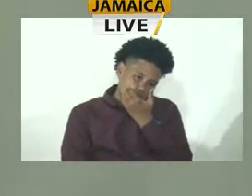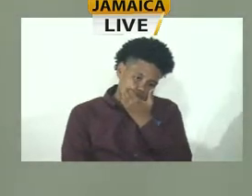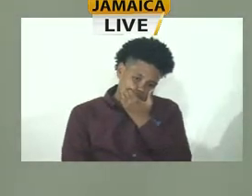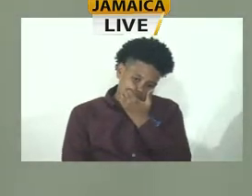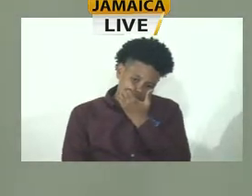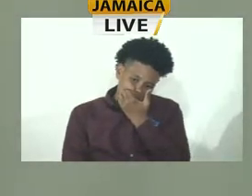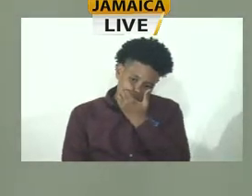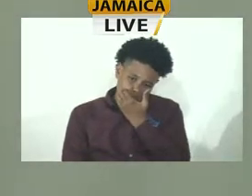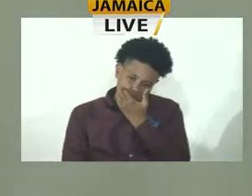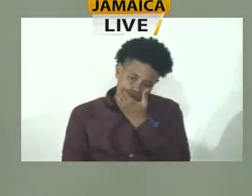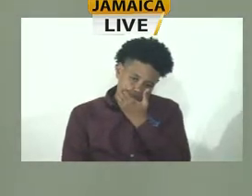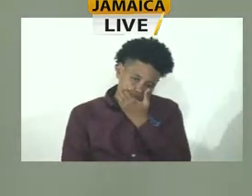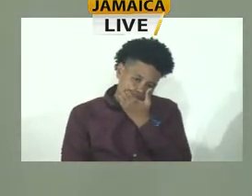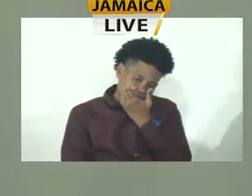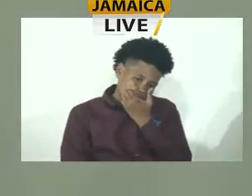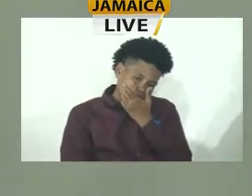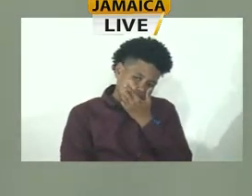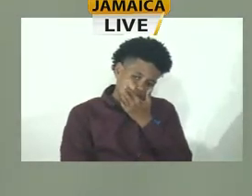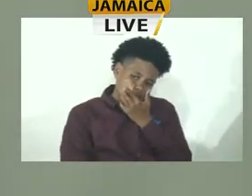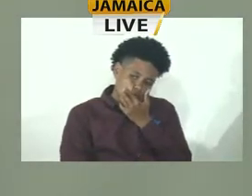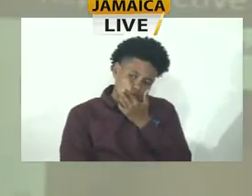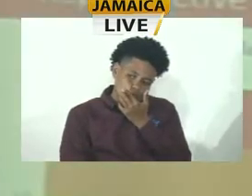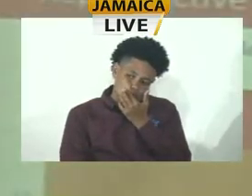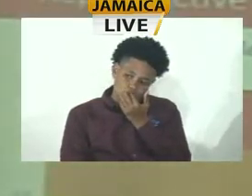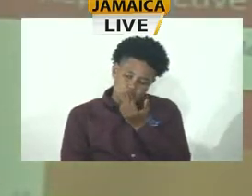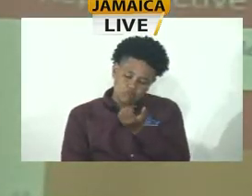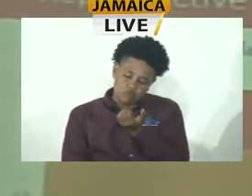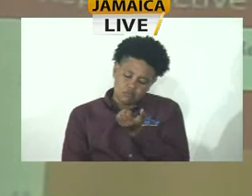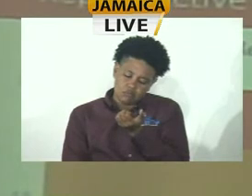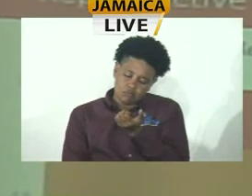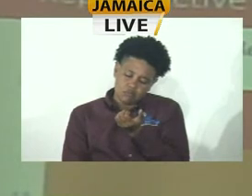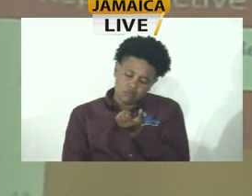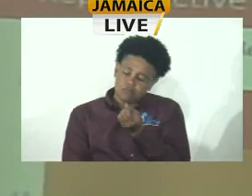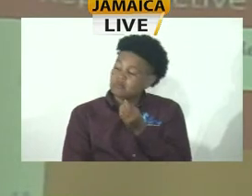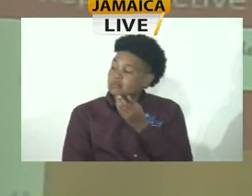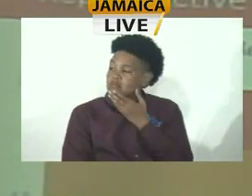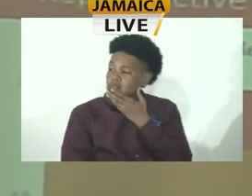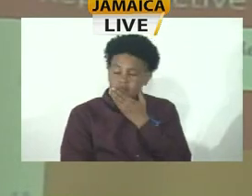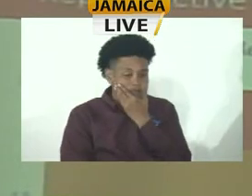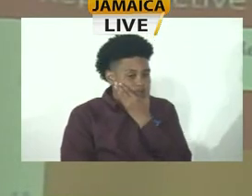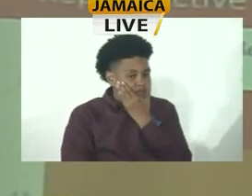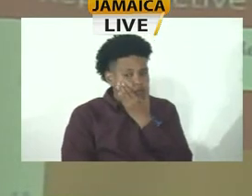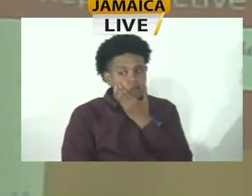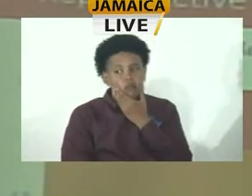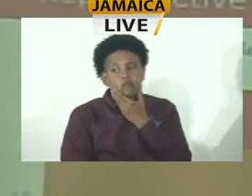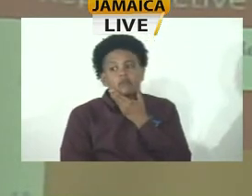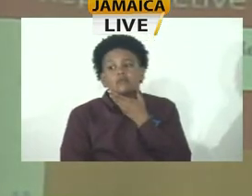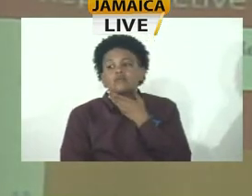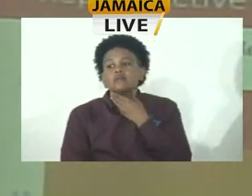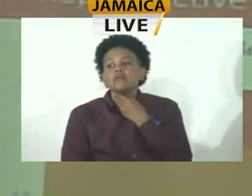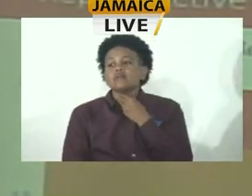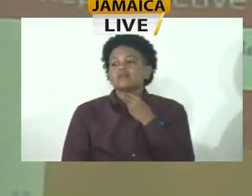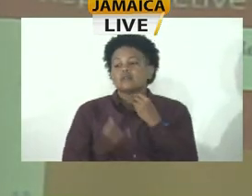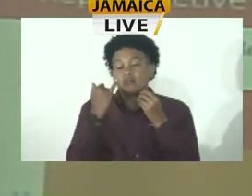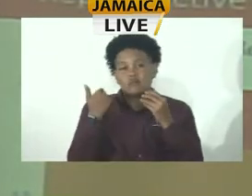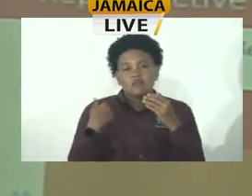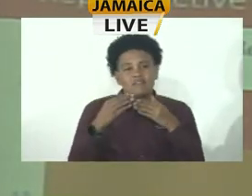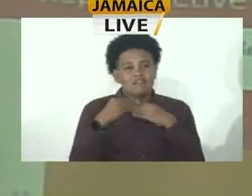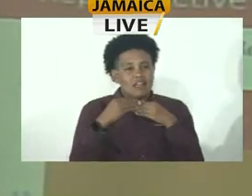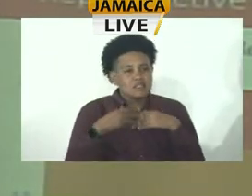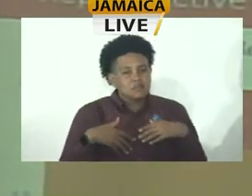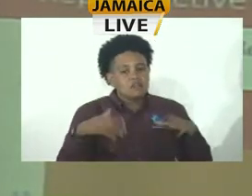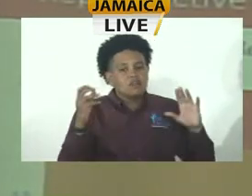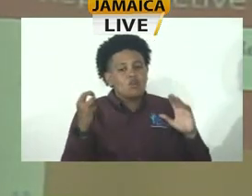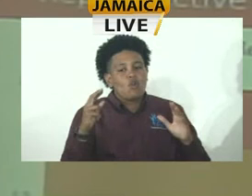release some of the restrictions if we were to increase or rather